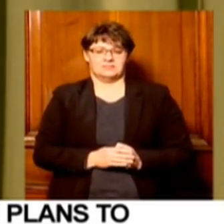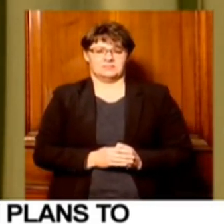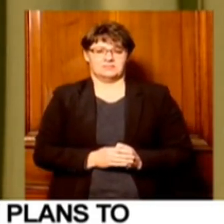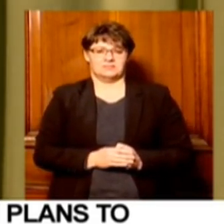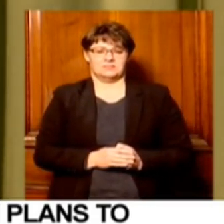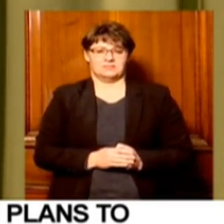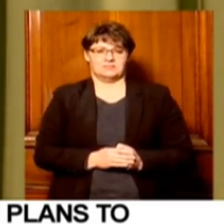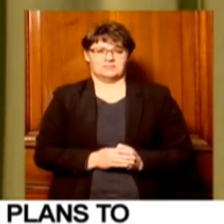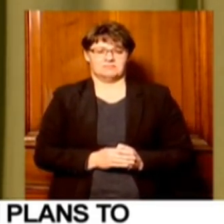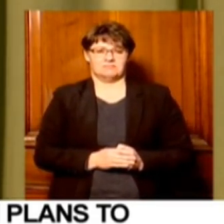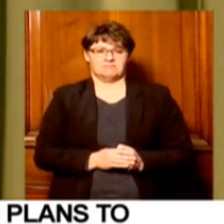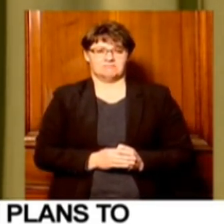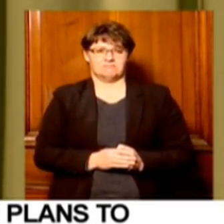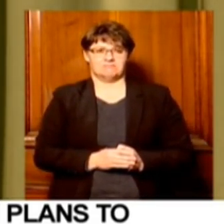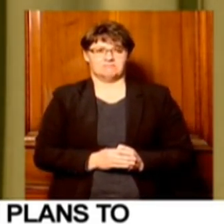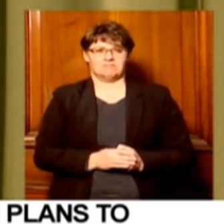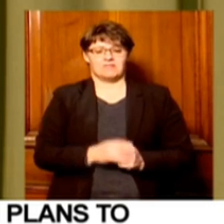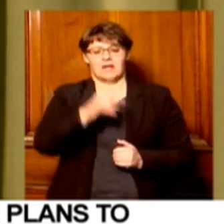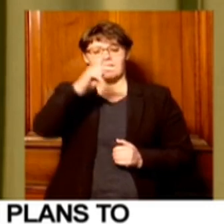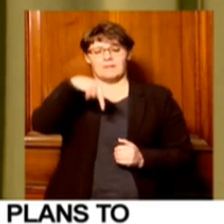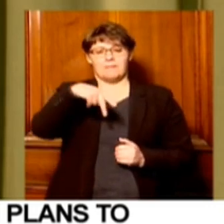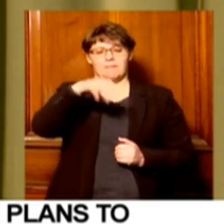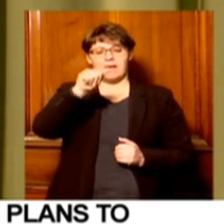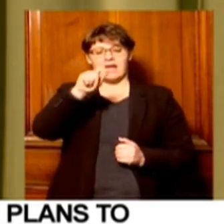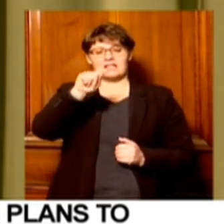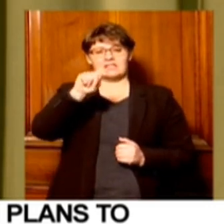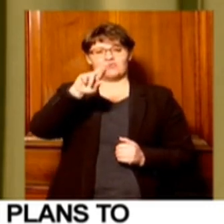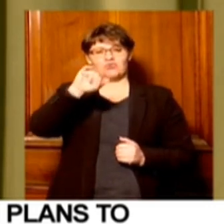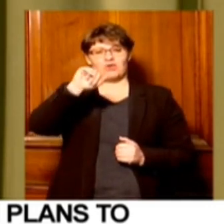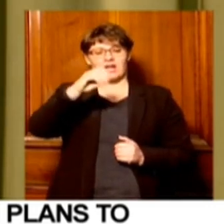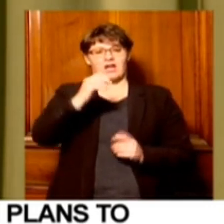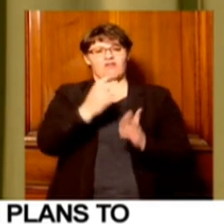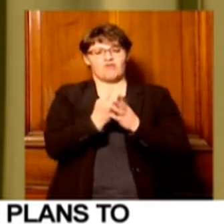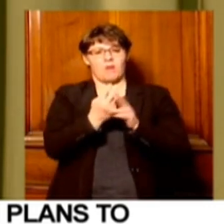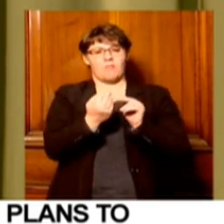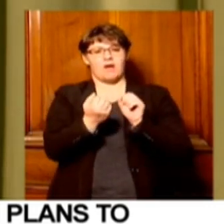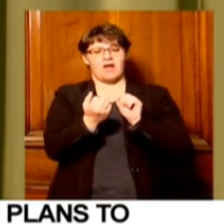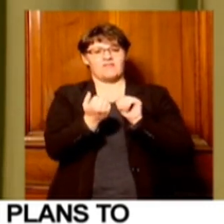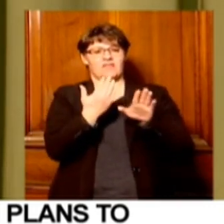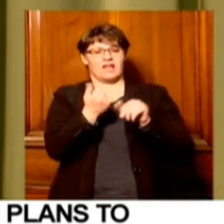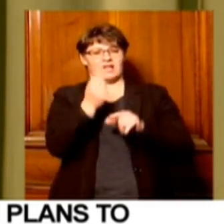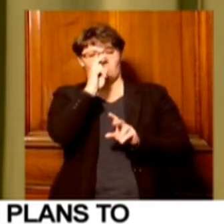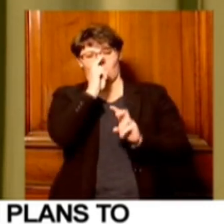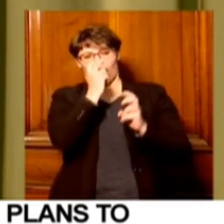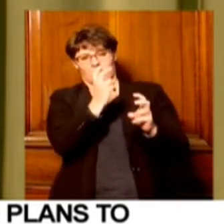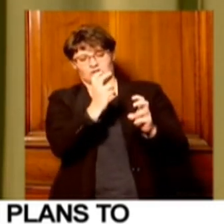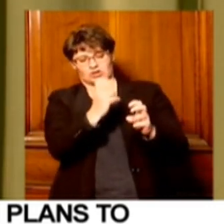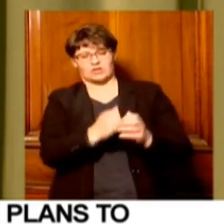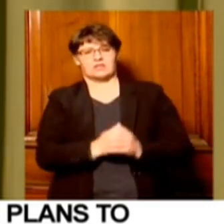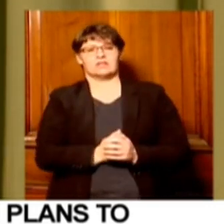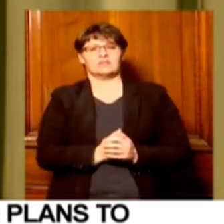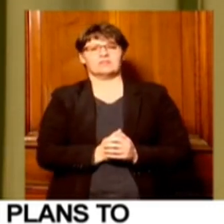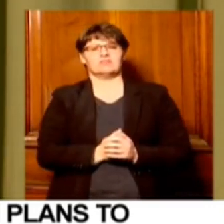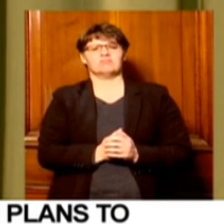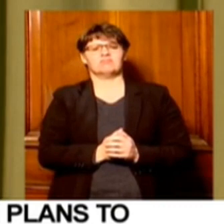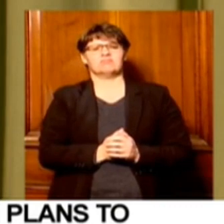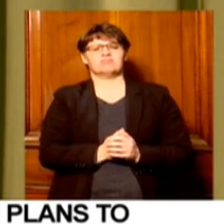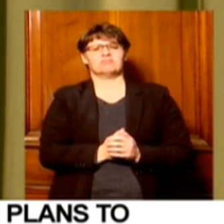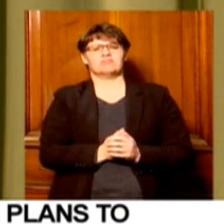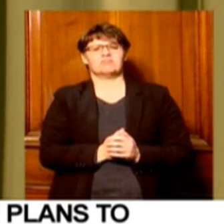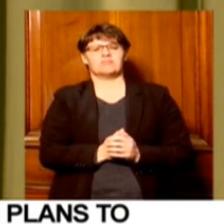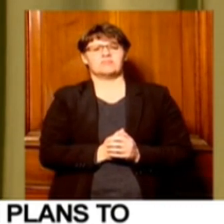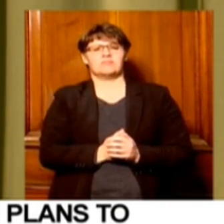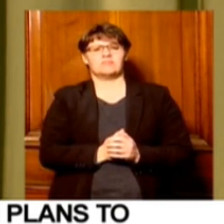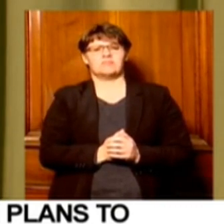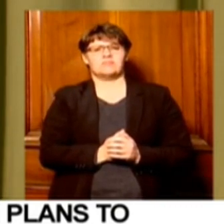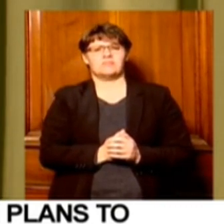The question from Patrick from Fleetwatch, which speaks to the extensions